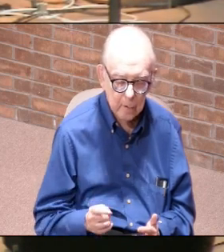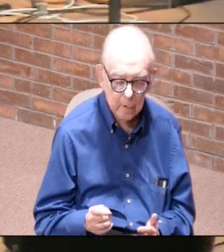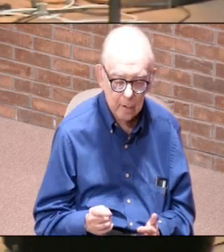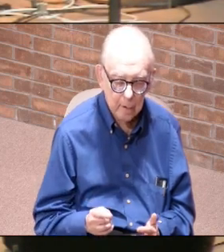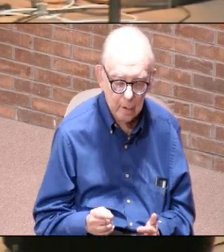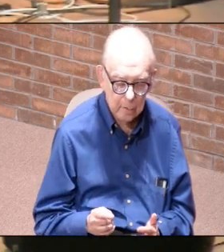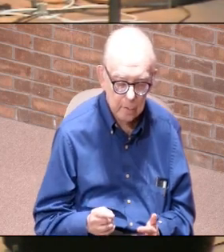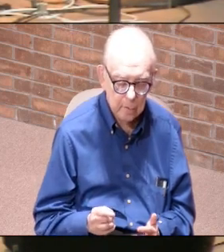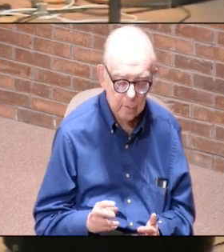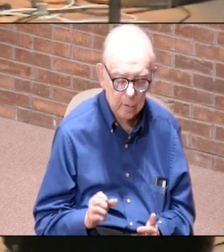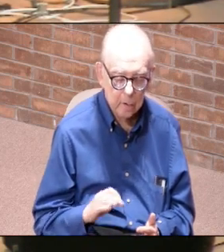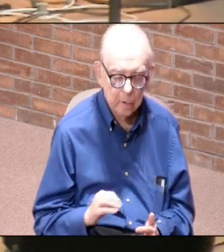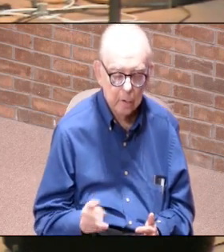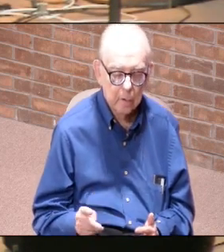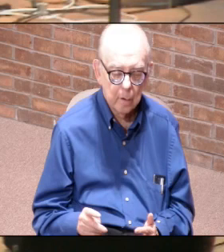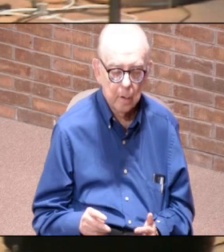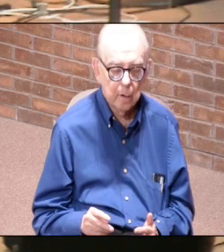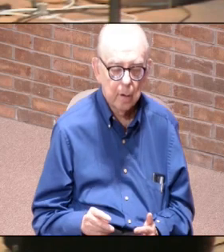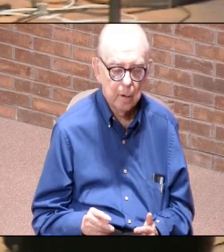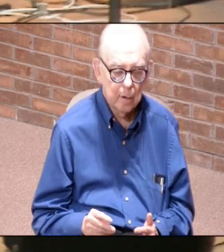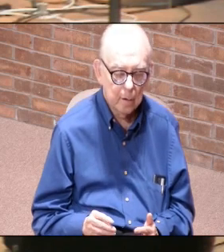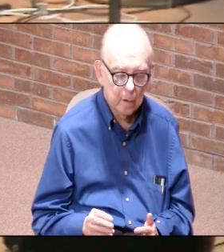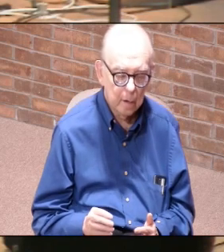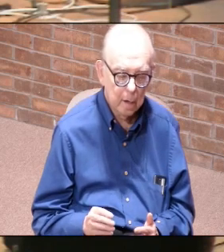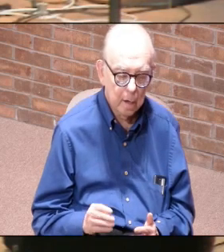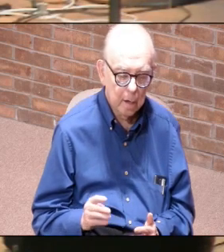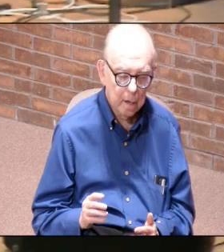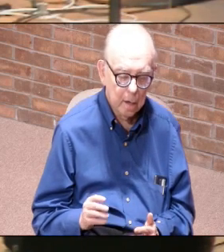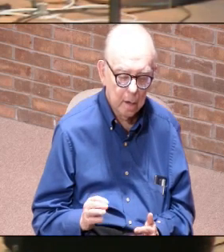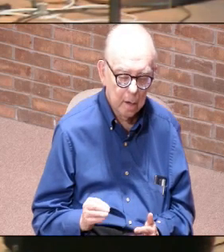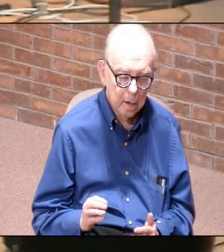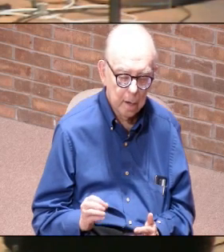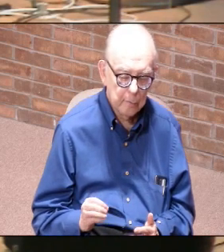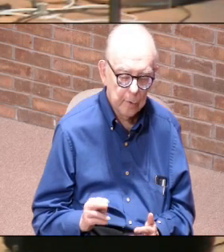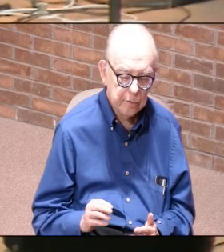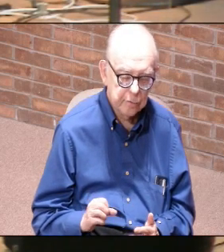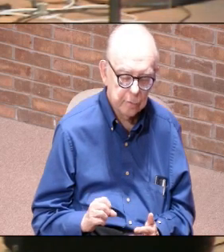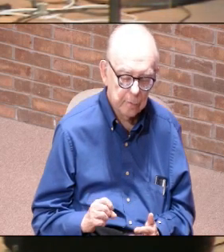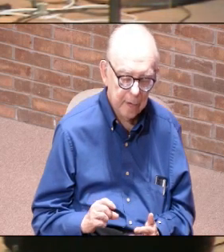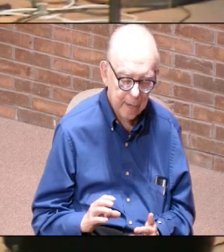if you go to on the map to Mosul, Mosul,